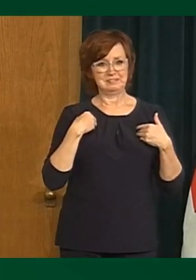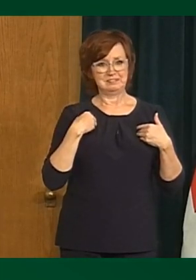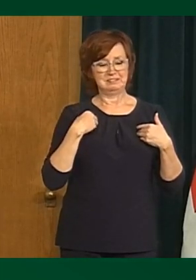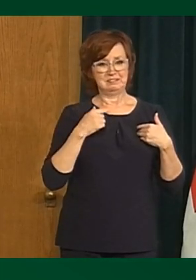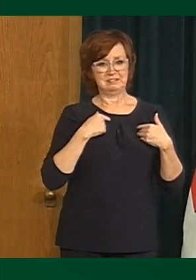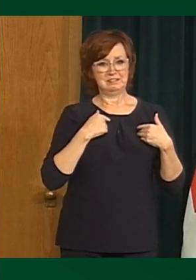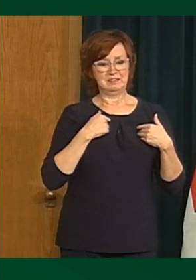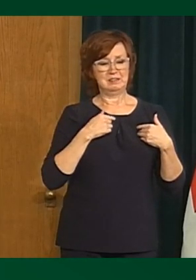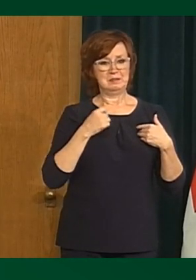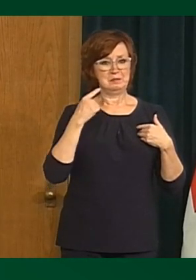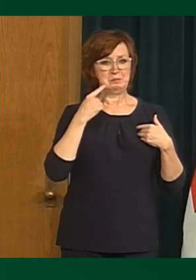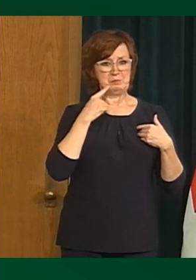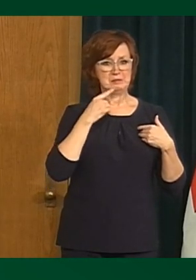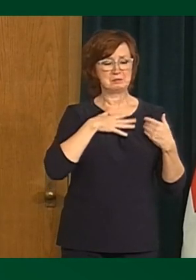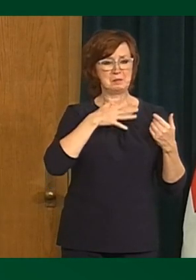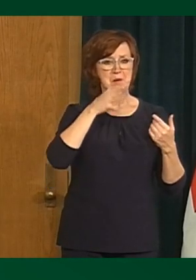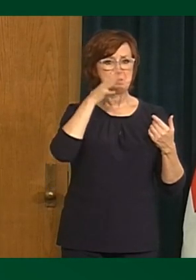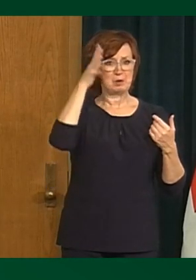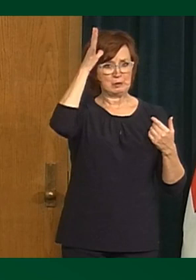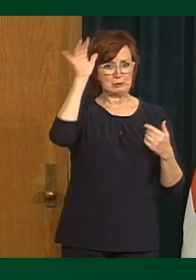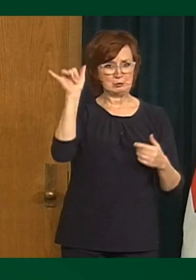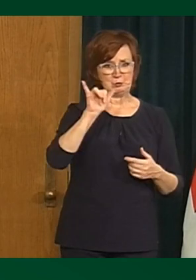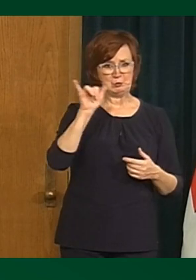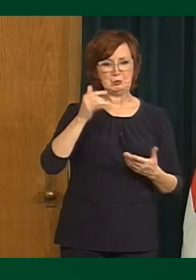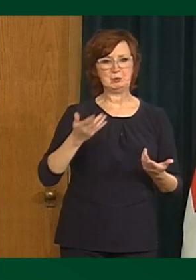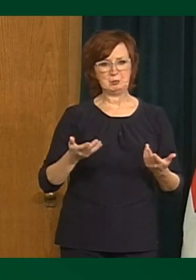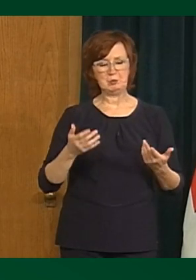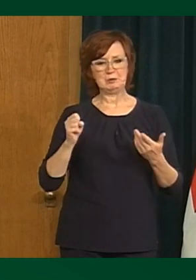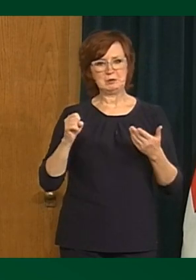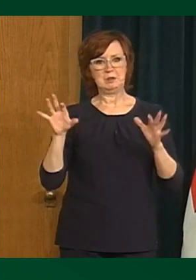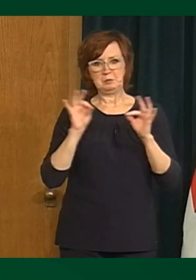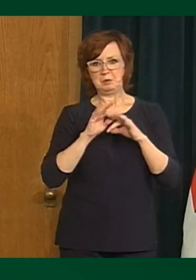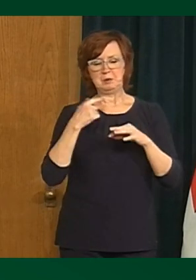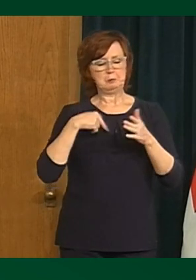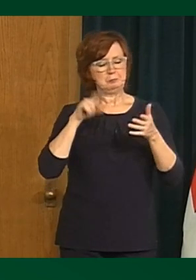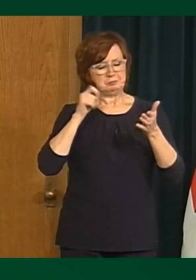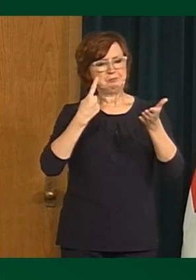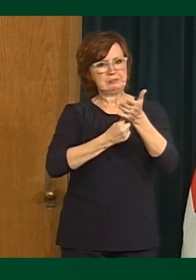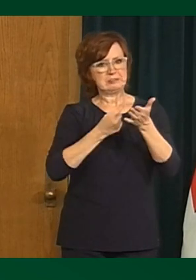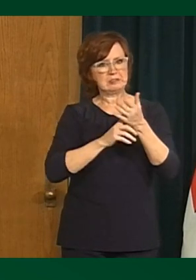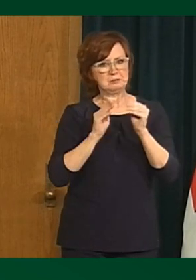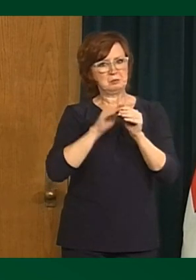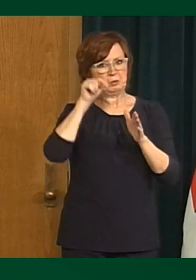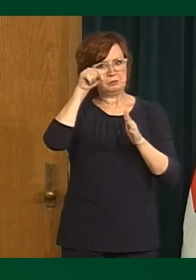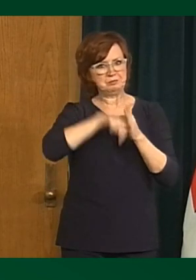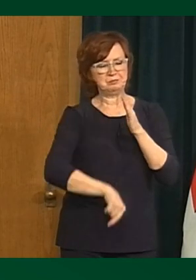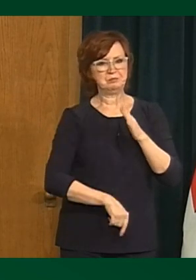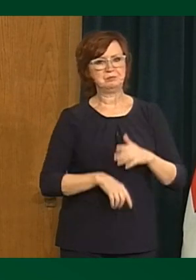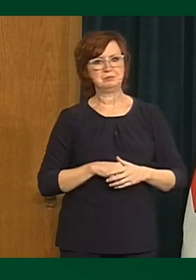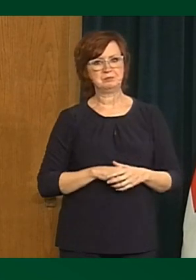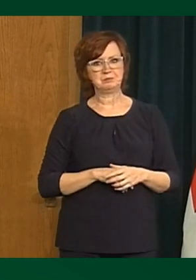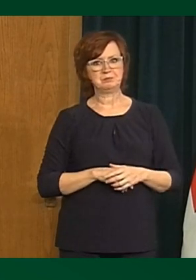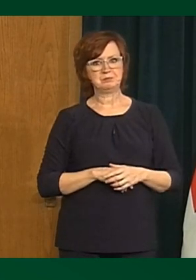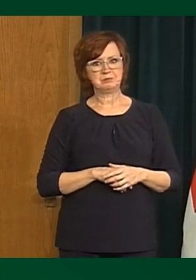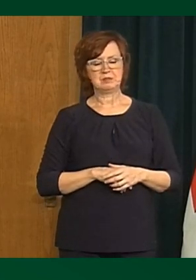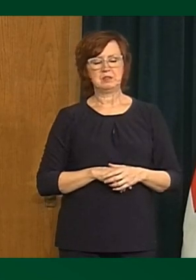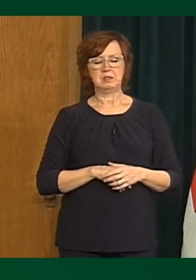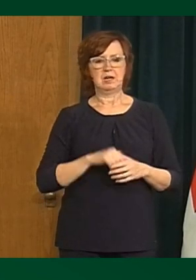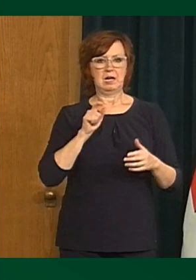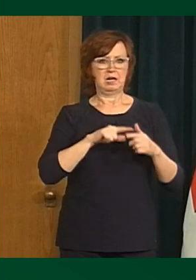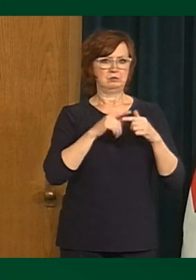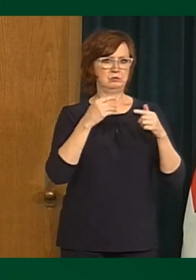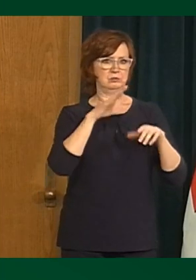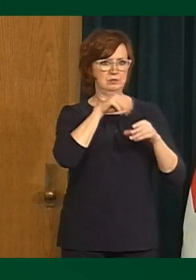of situations. So we are working on something. We just haven't brought it to the table yet with those groups, but we are using patients and family advisors to guide this